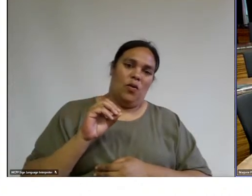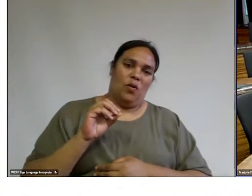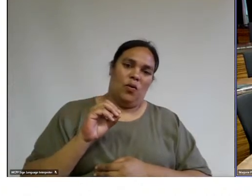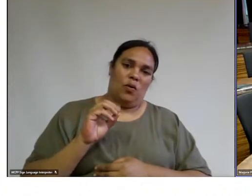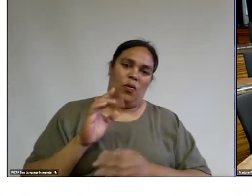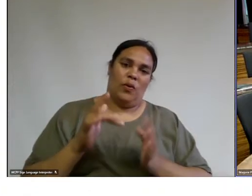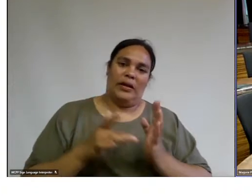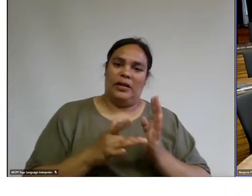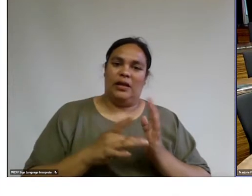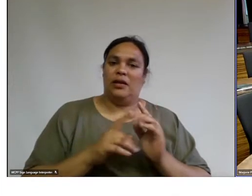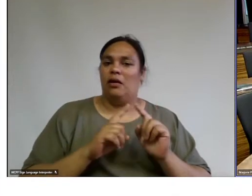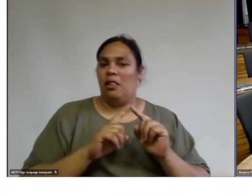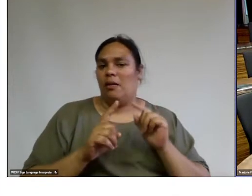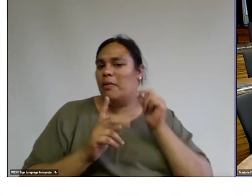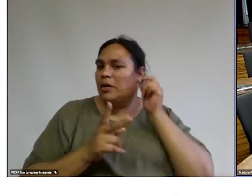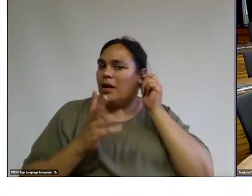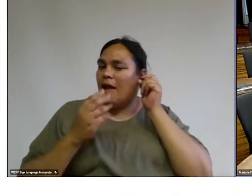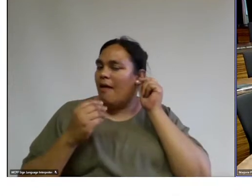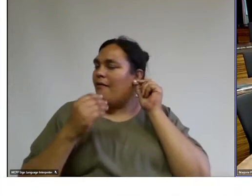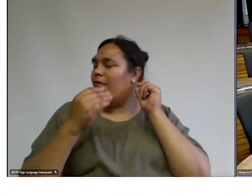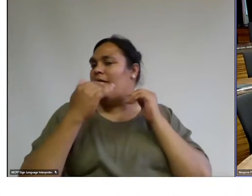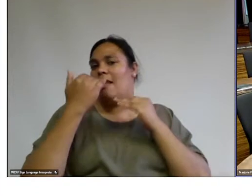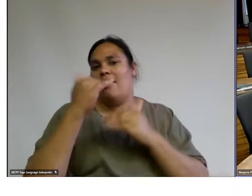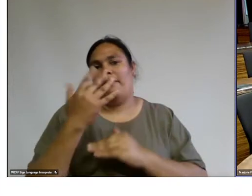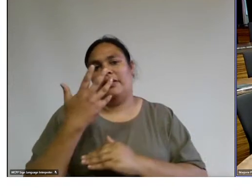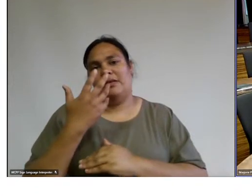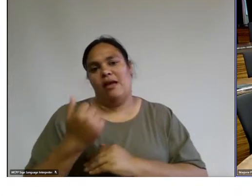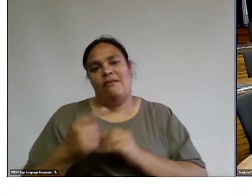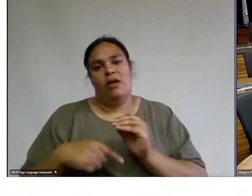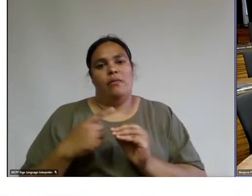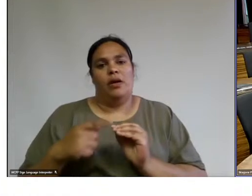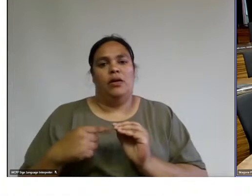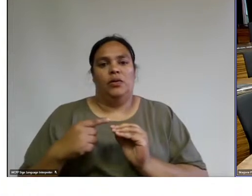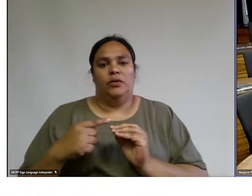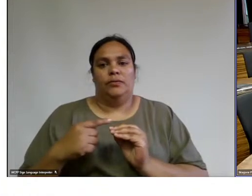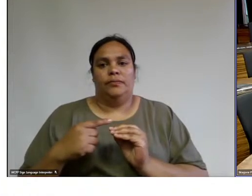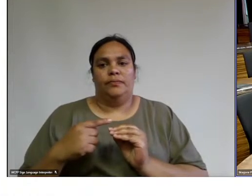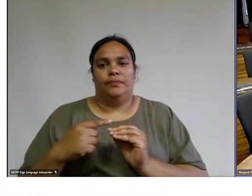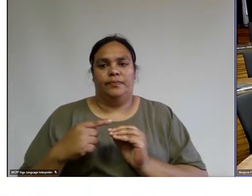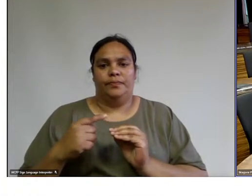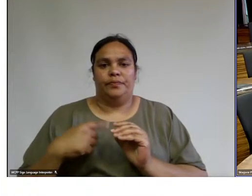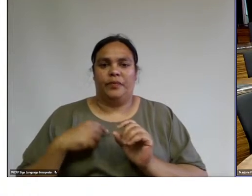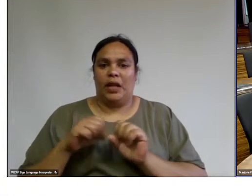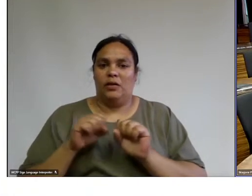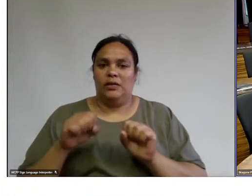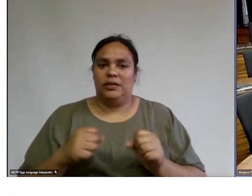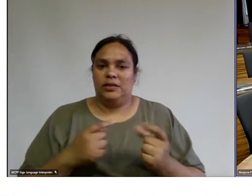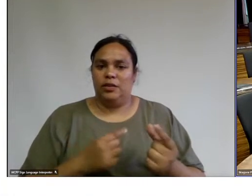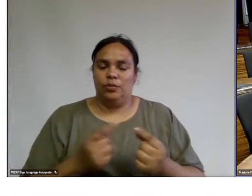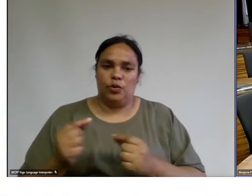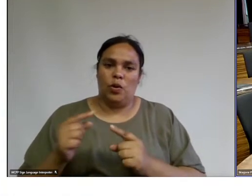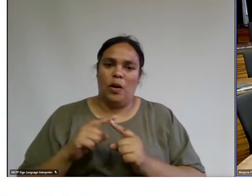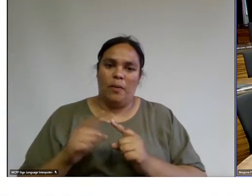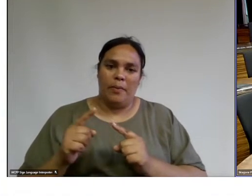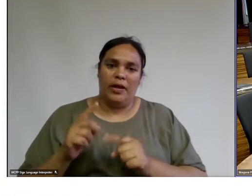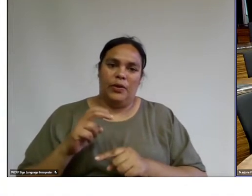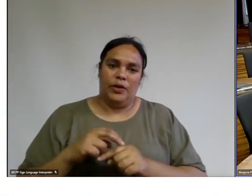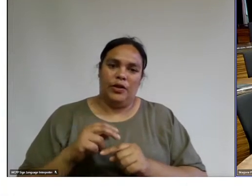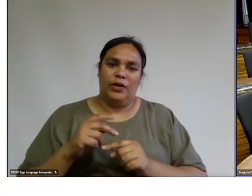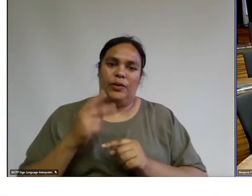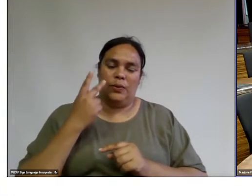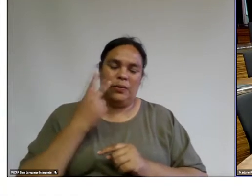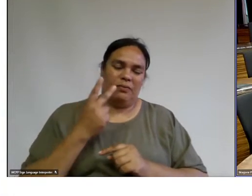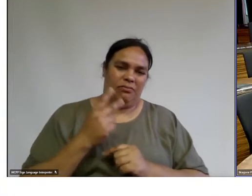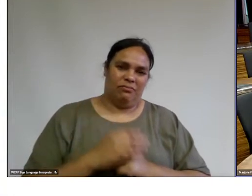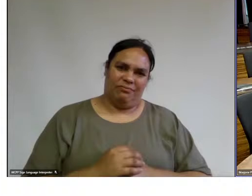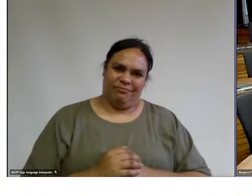but again, there are limitations in terms of our IT system. During that particular period, the CEO indicated